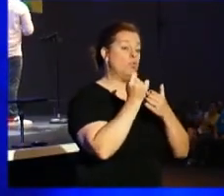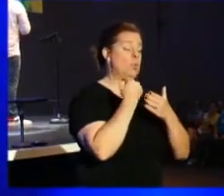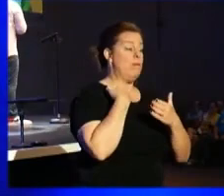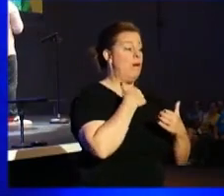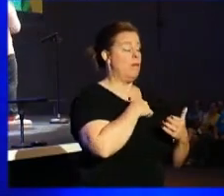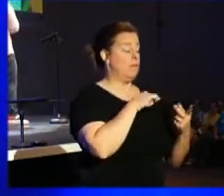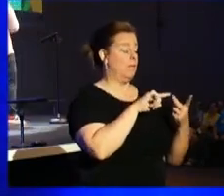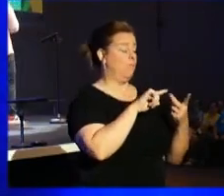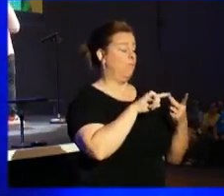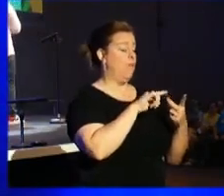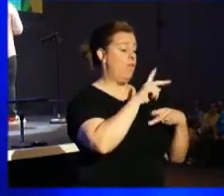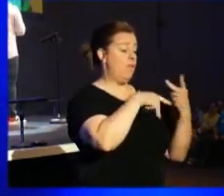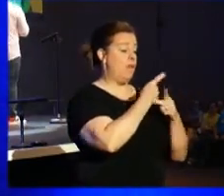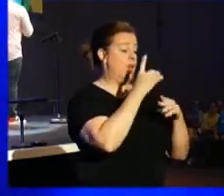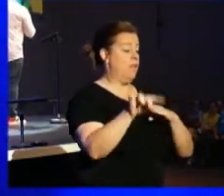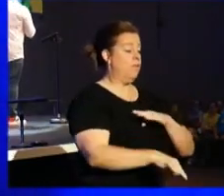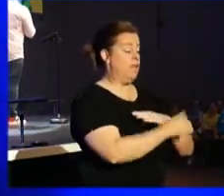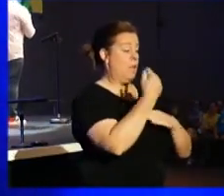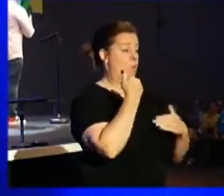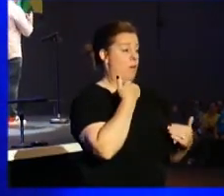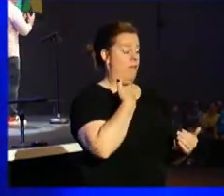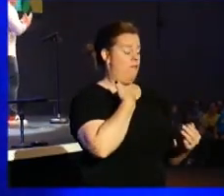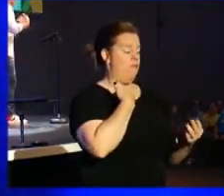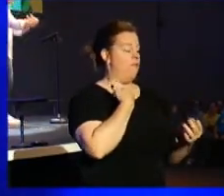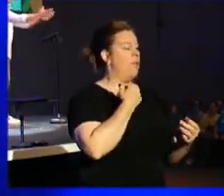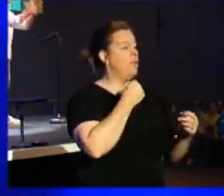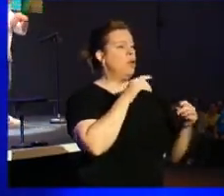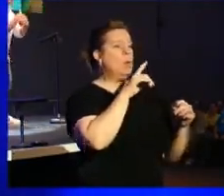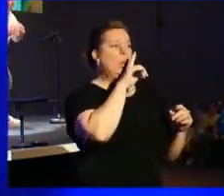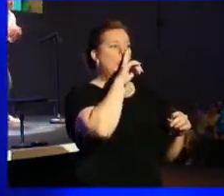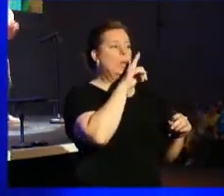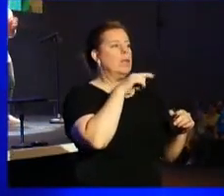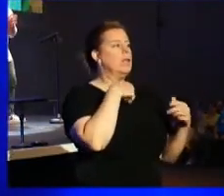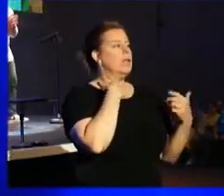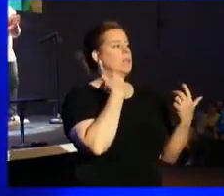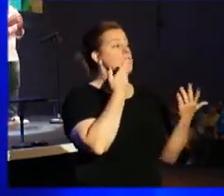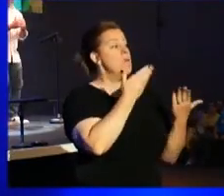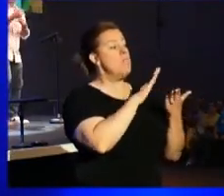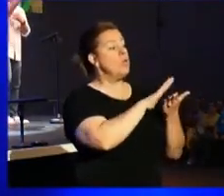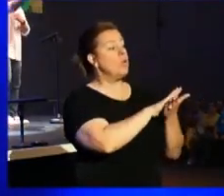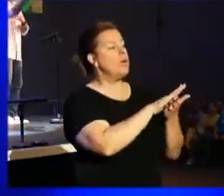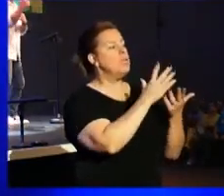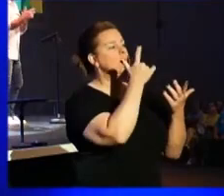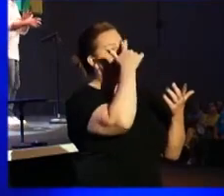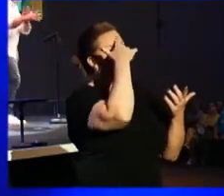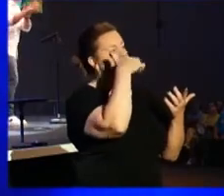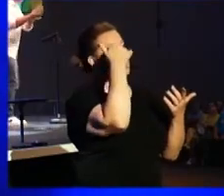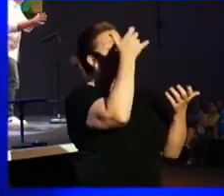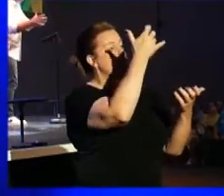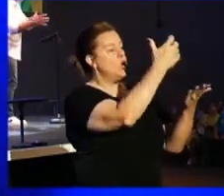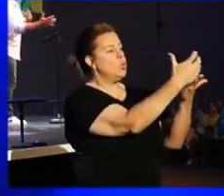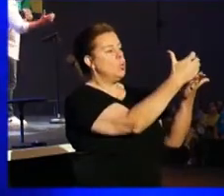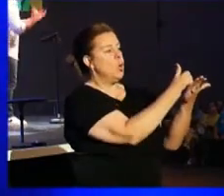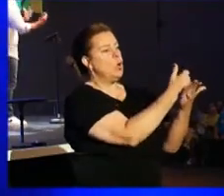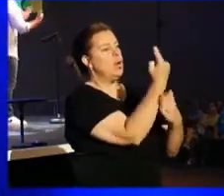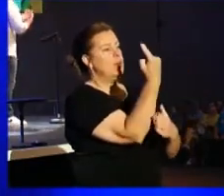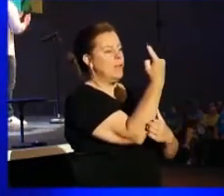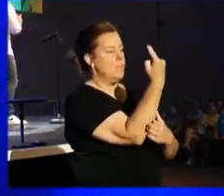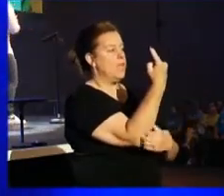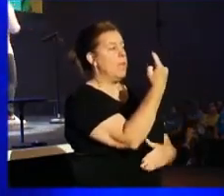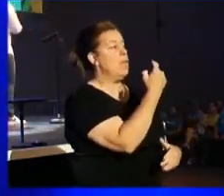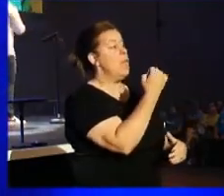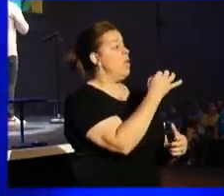having. We could fall into the trap of being kind to earn something from someone. Like, I'm going to be nice to you because I want this thing, but if you